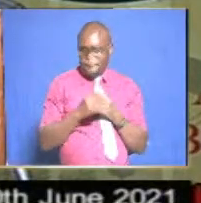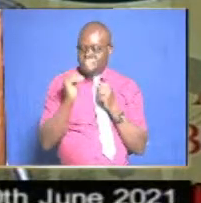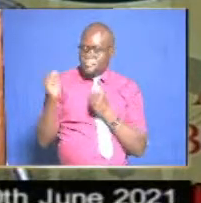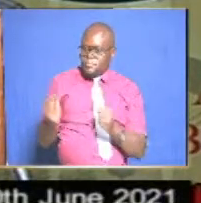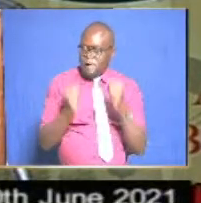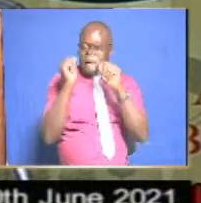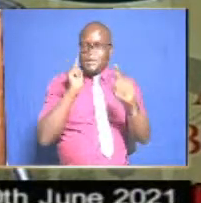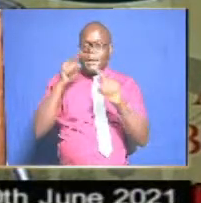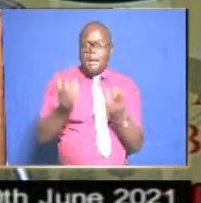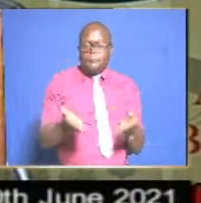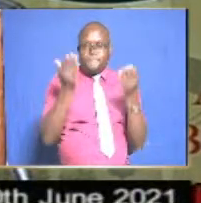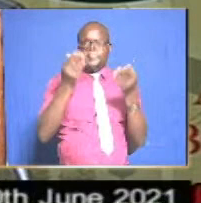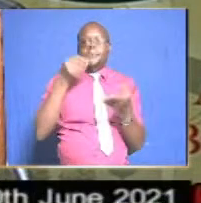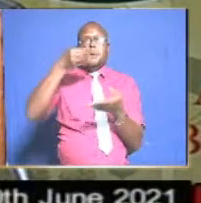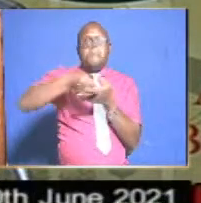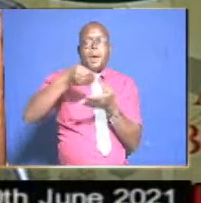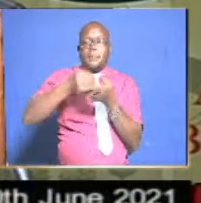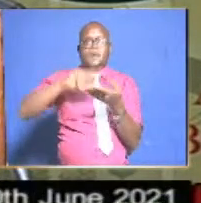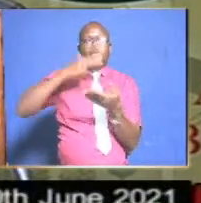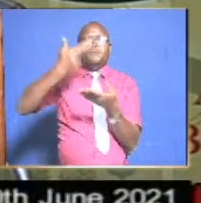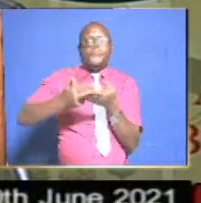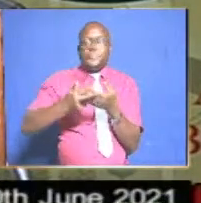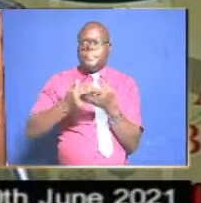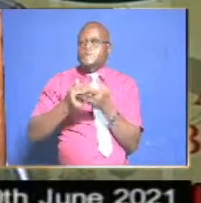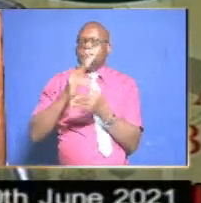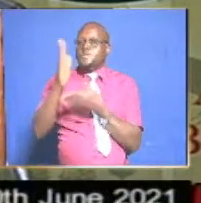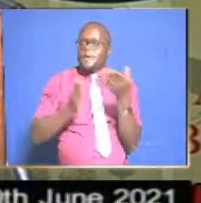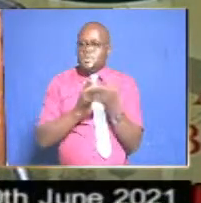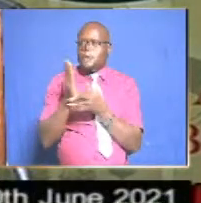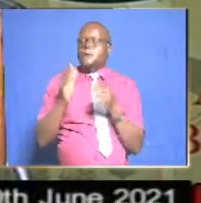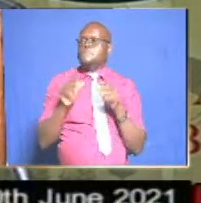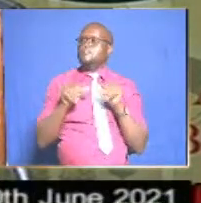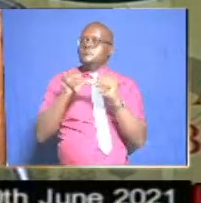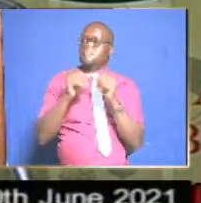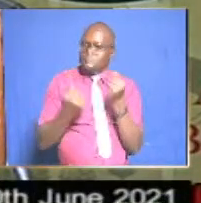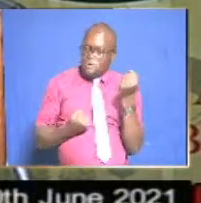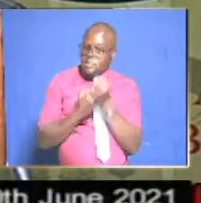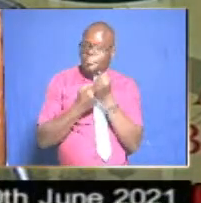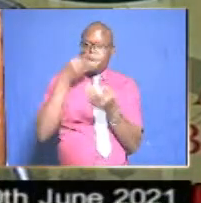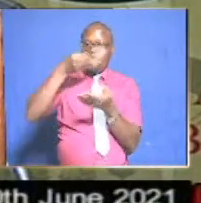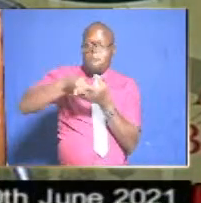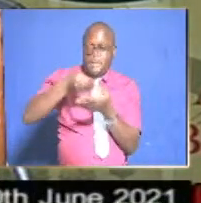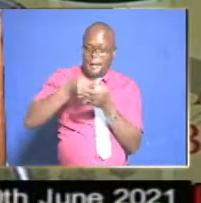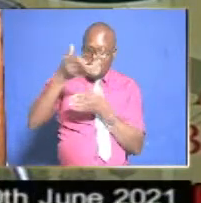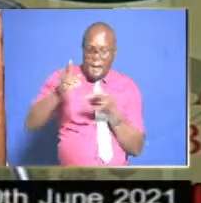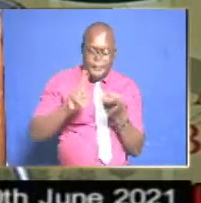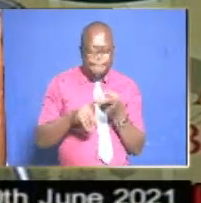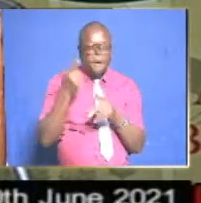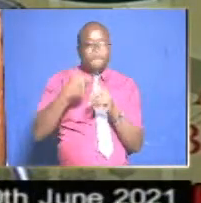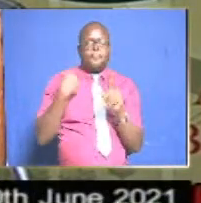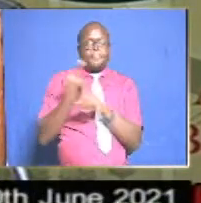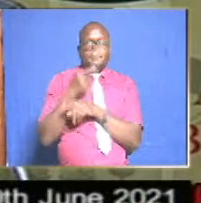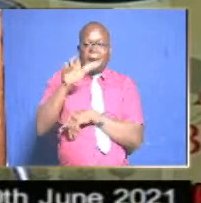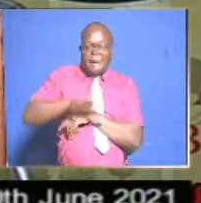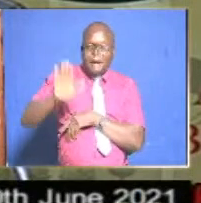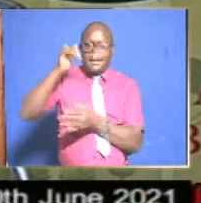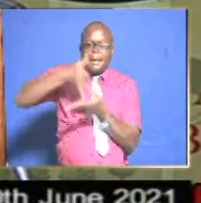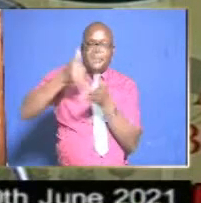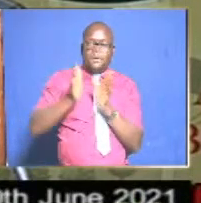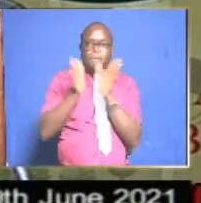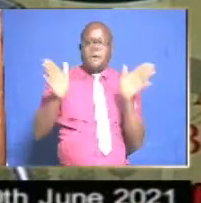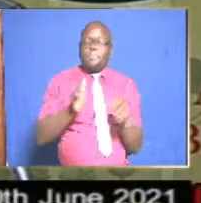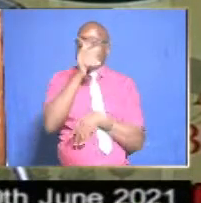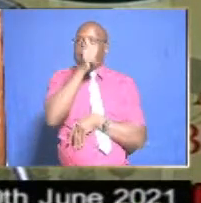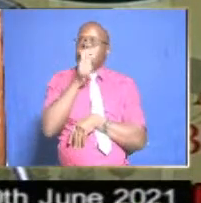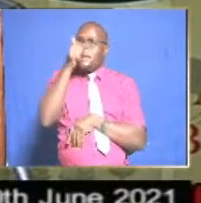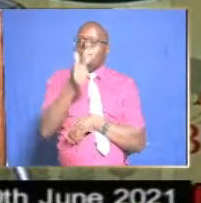enhance resource mobilization to ensure sustainable funding of our development programs from diverse sources, including public-private